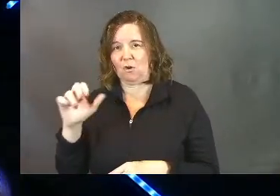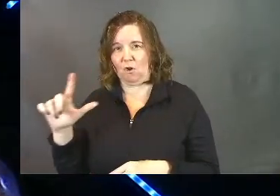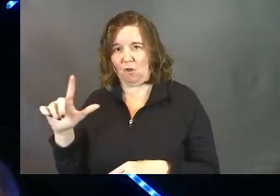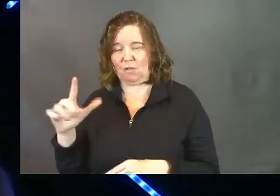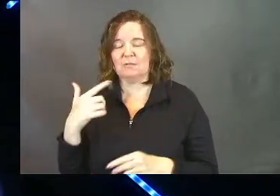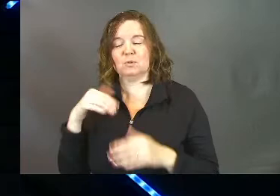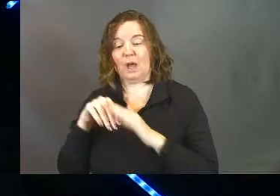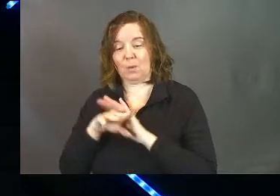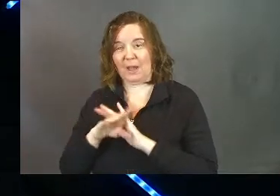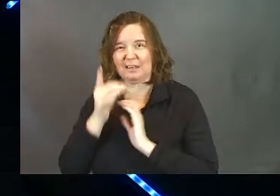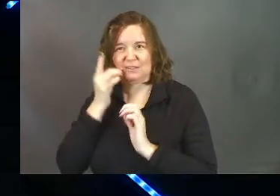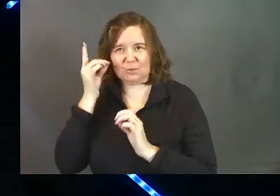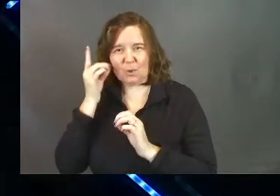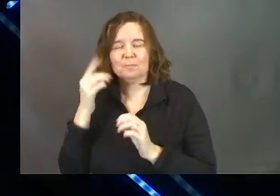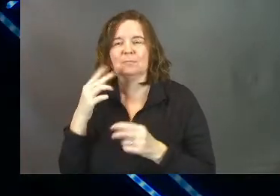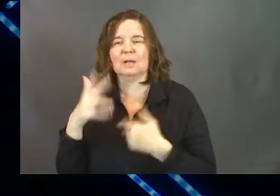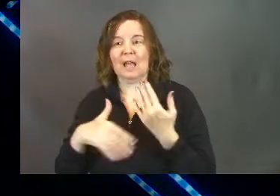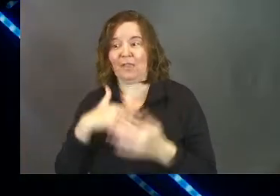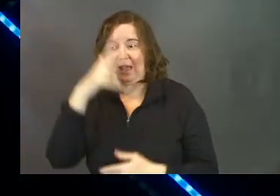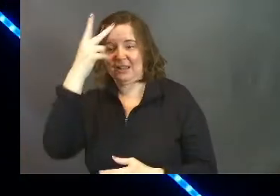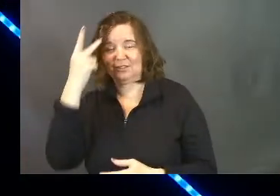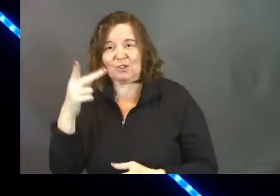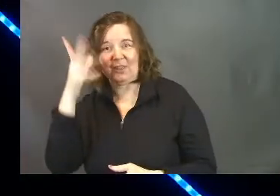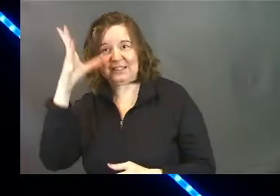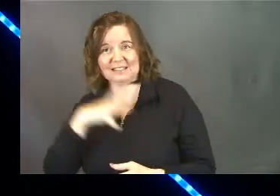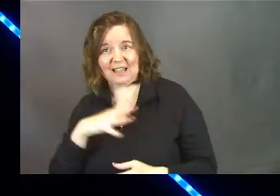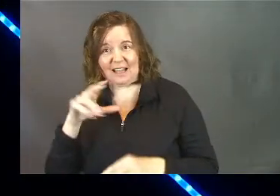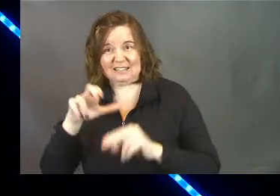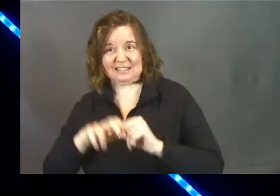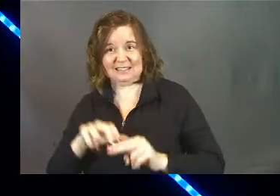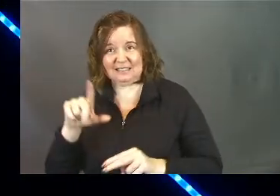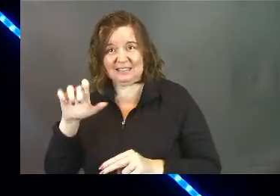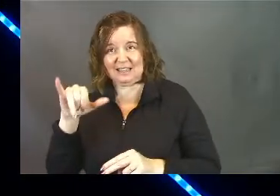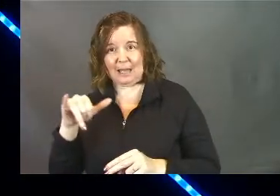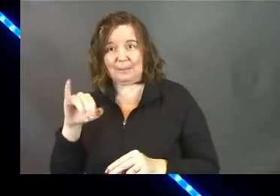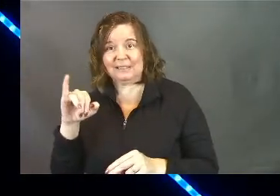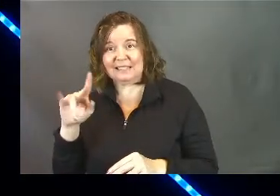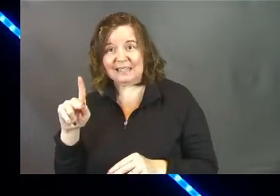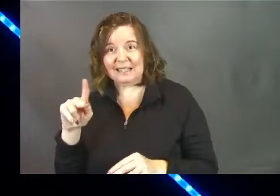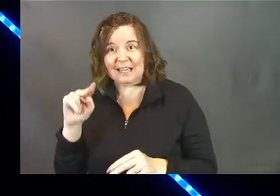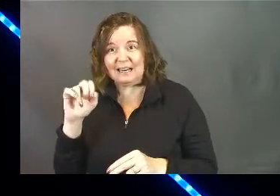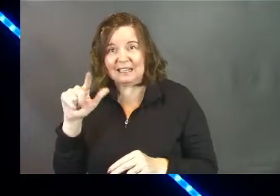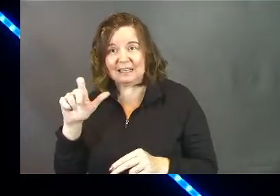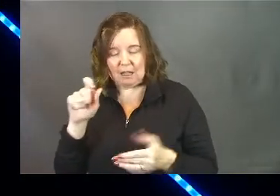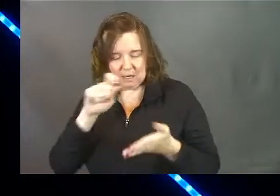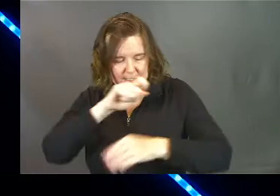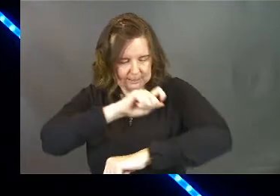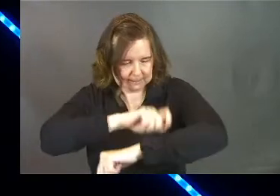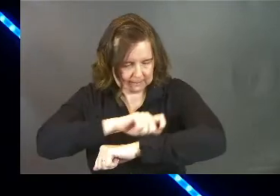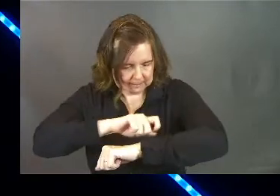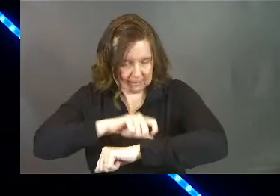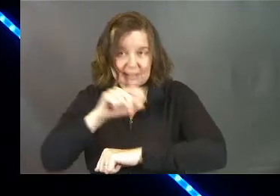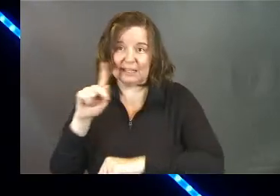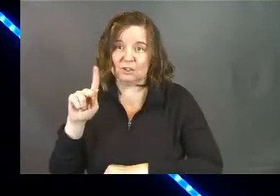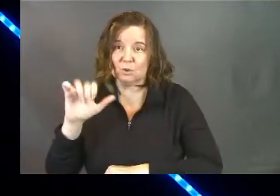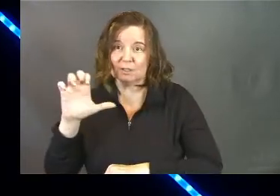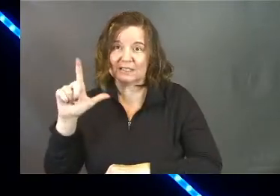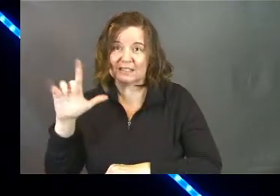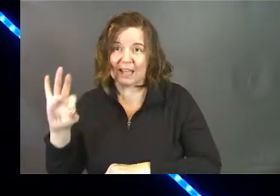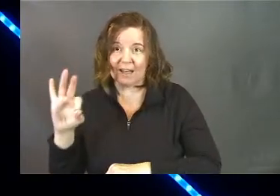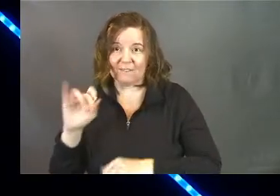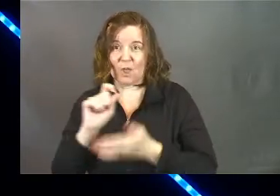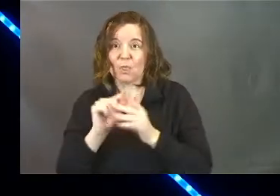in to go hang out with some of my friends, and there's this guy sitting in the lobby, and he's got ink and a needle, and he's prison tattooing into his calf the